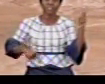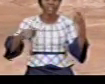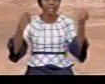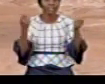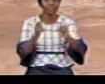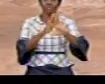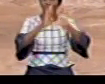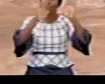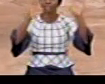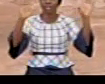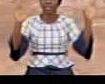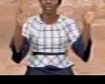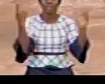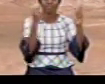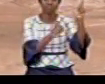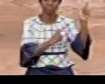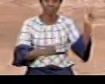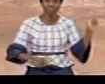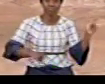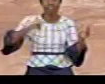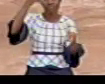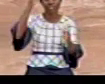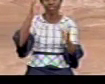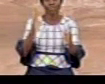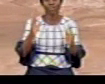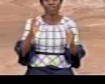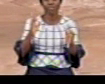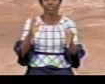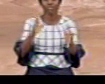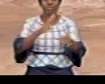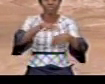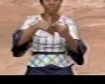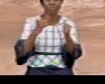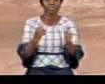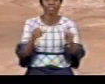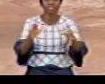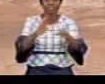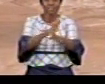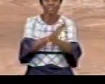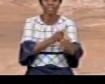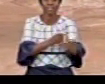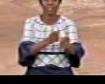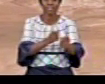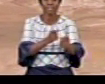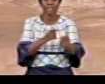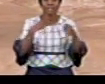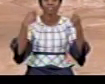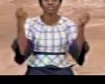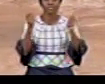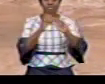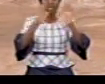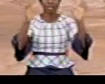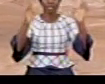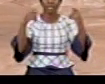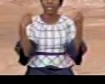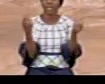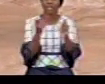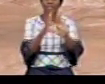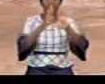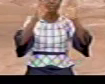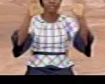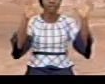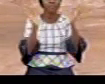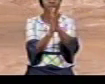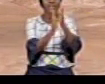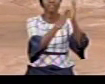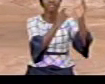Hallelujah, hallelujah for the Lord God omnipotent reigneth. Hallelujah.